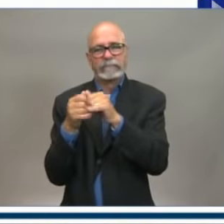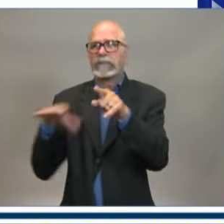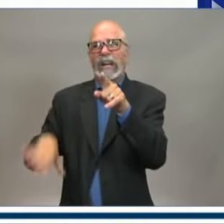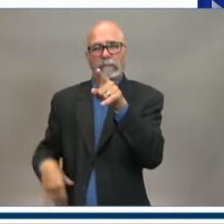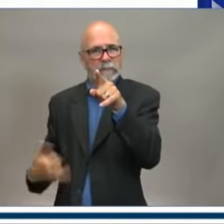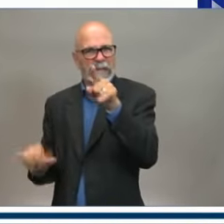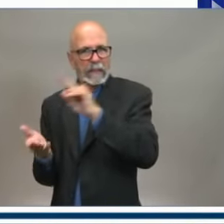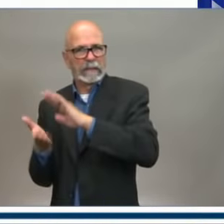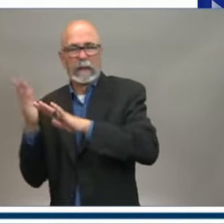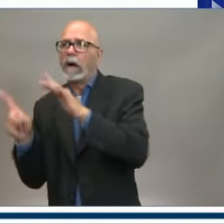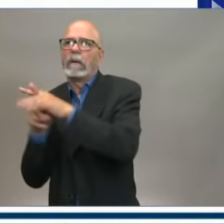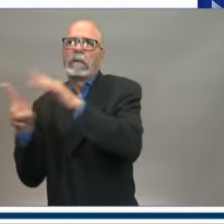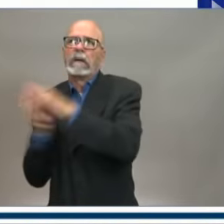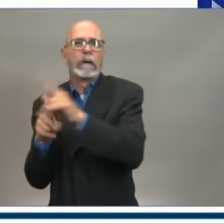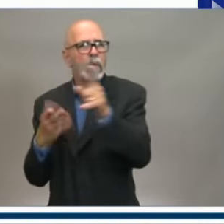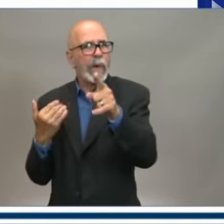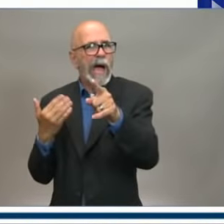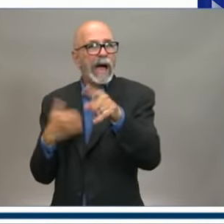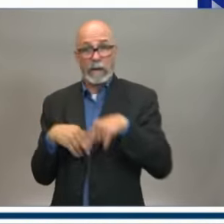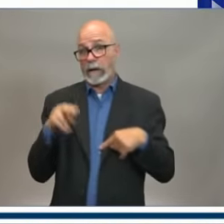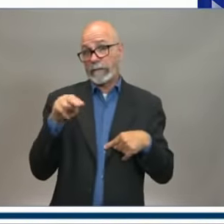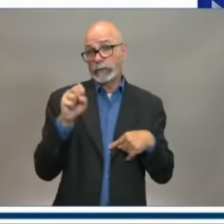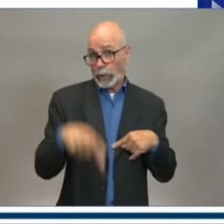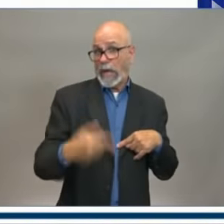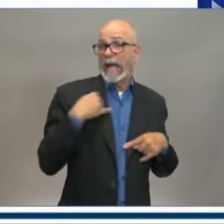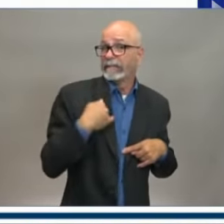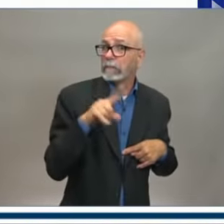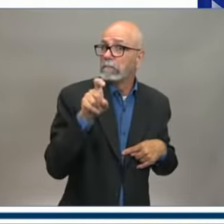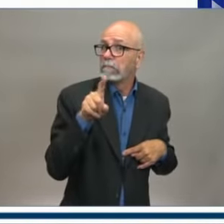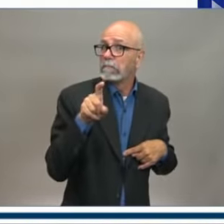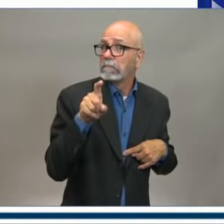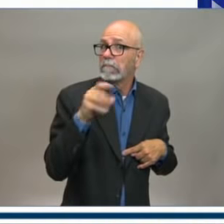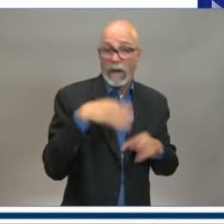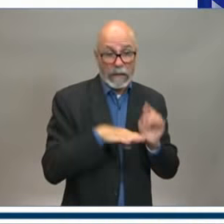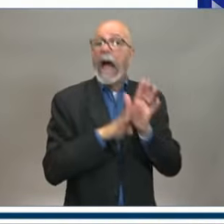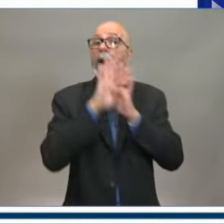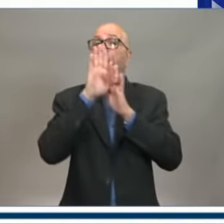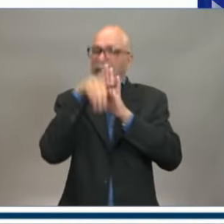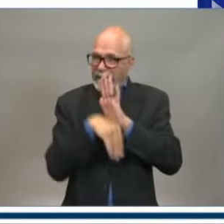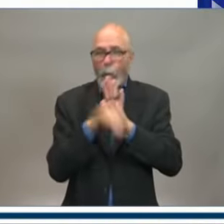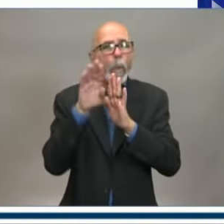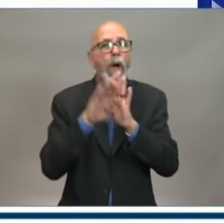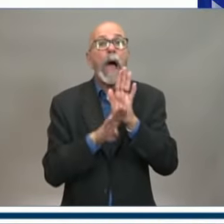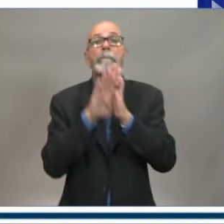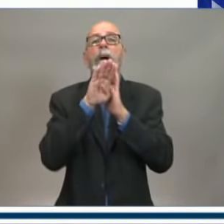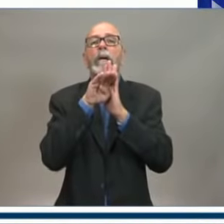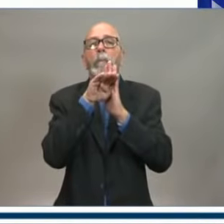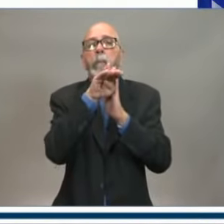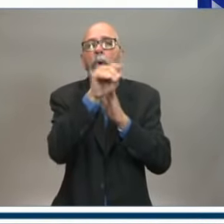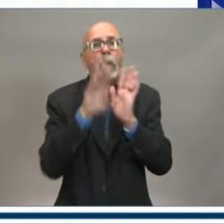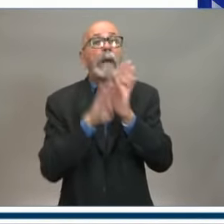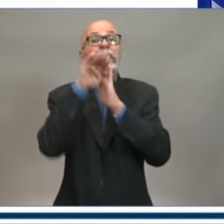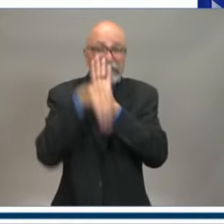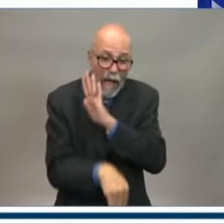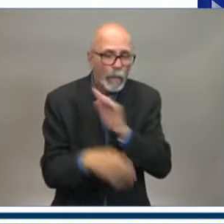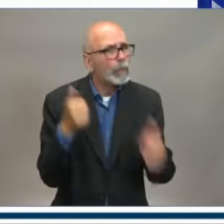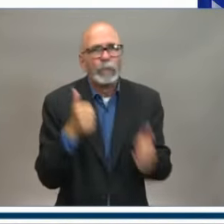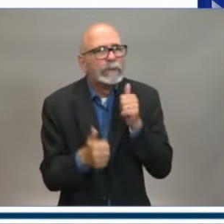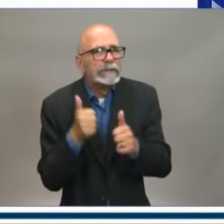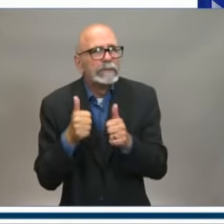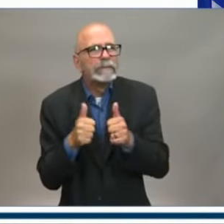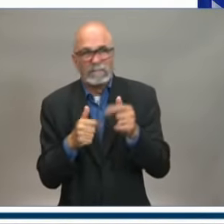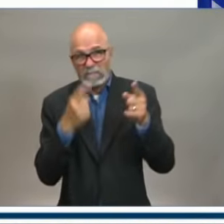Nova Scotia our cases went down so quickly from such a high peak. Is